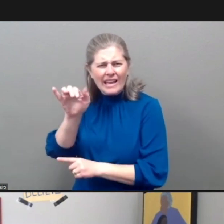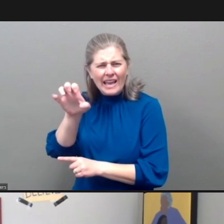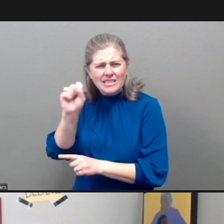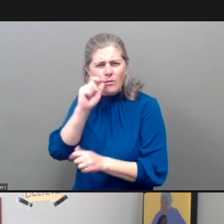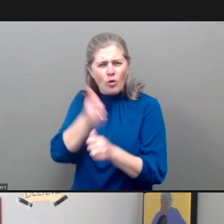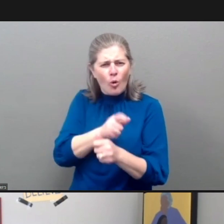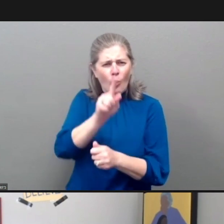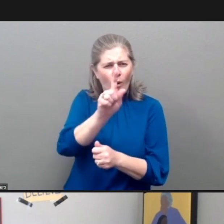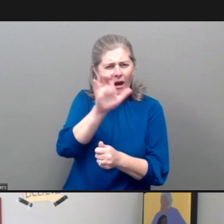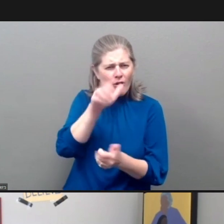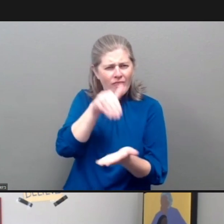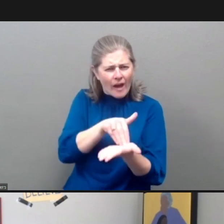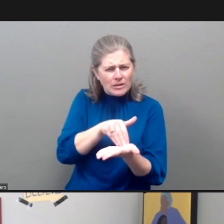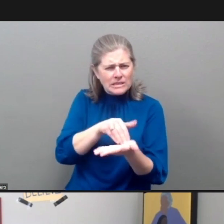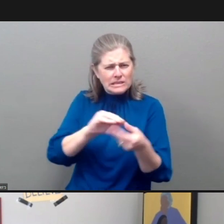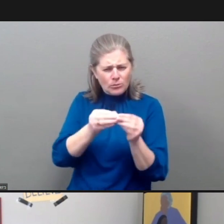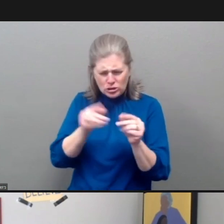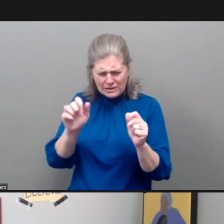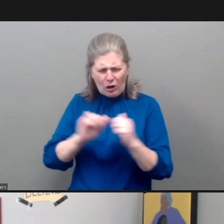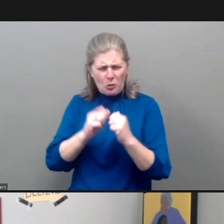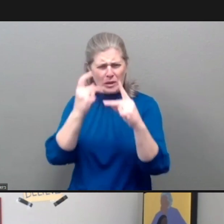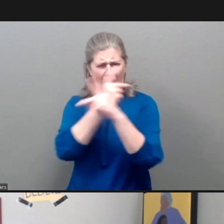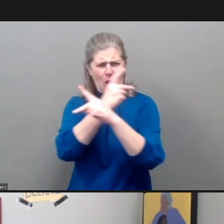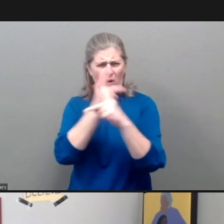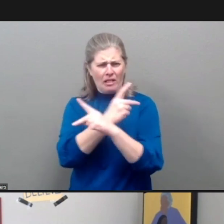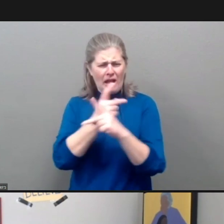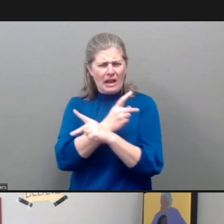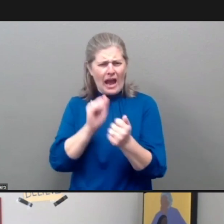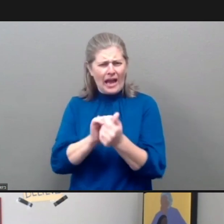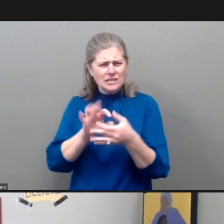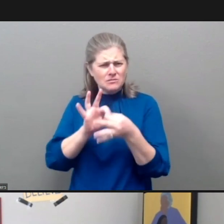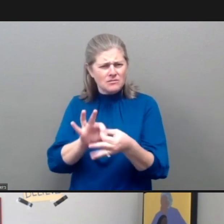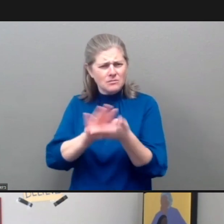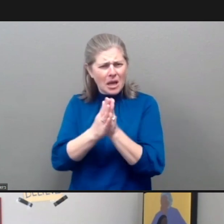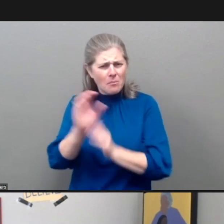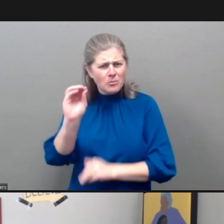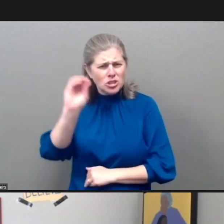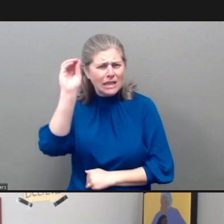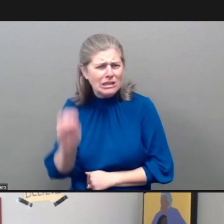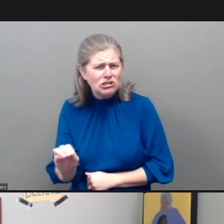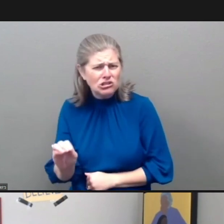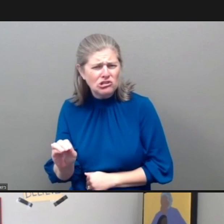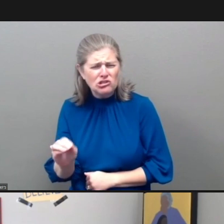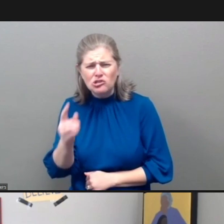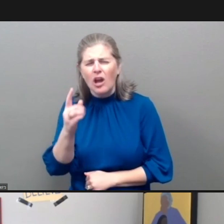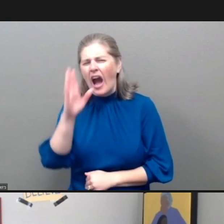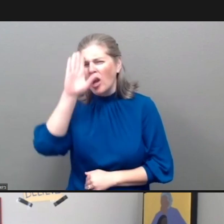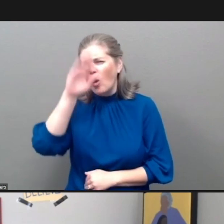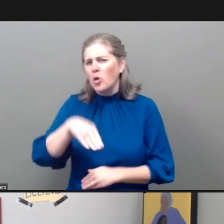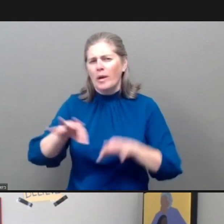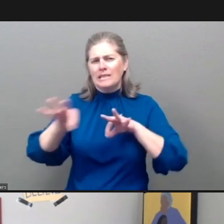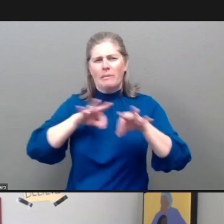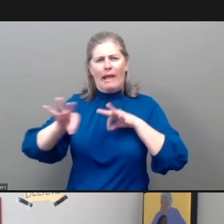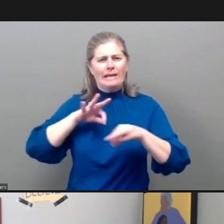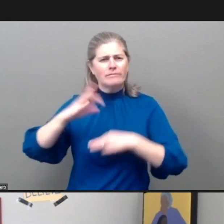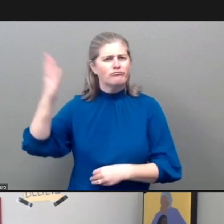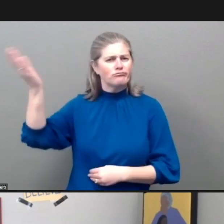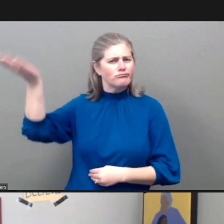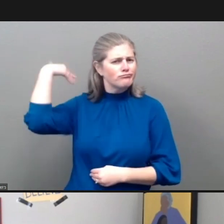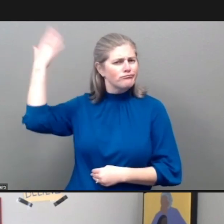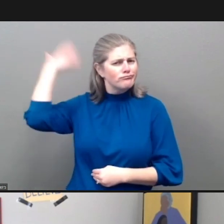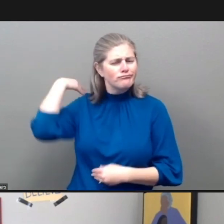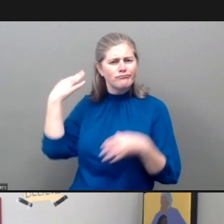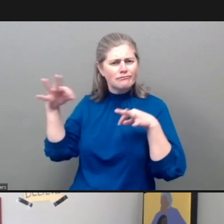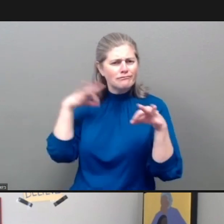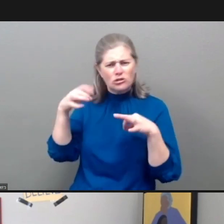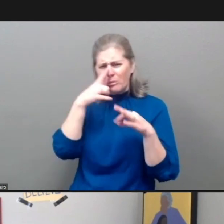layman's terms and how to calculate that as a percentage. I think it was. You explained this really clearly in a previous update. If you